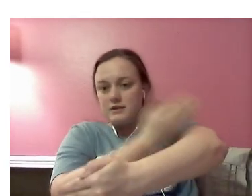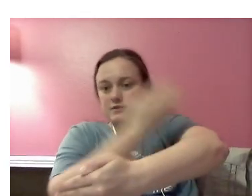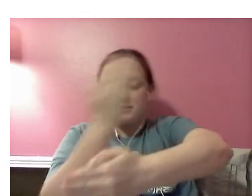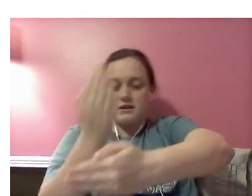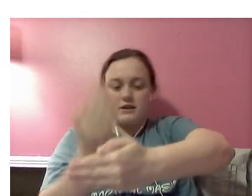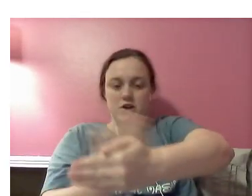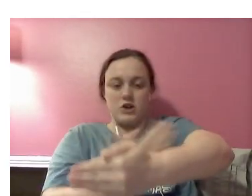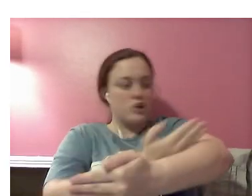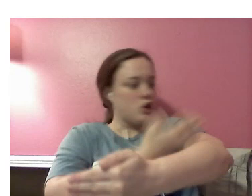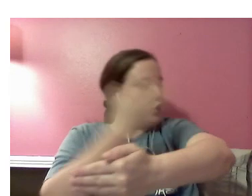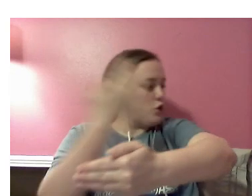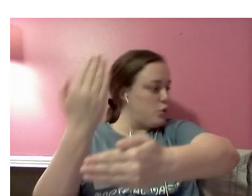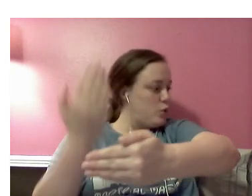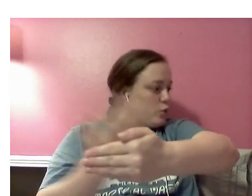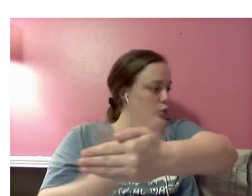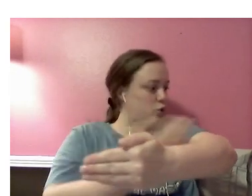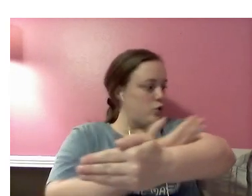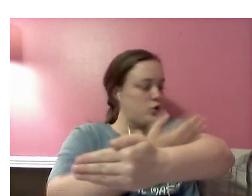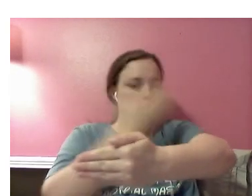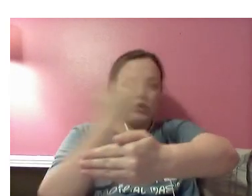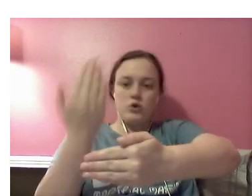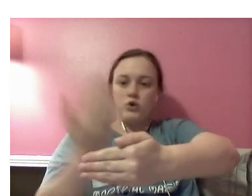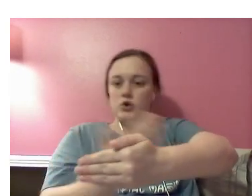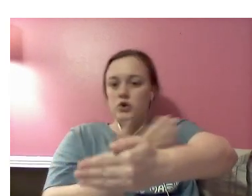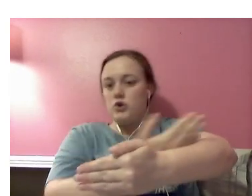the inside. New.